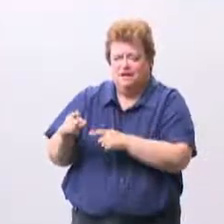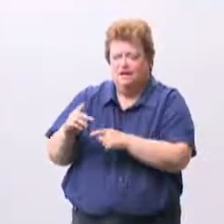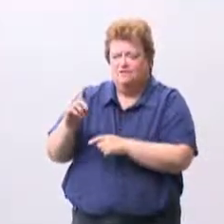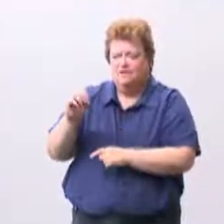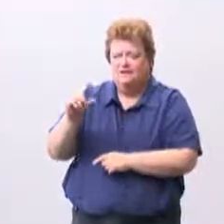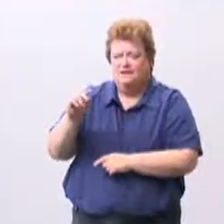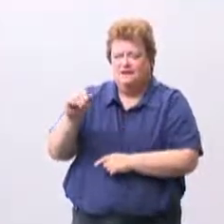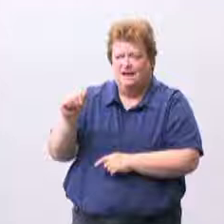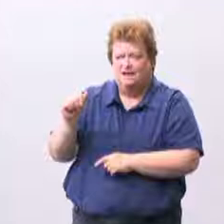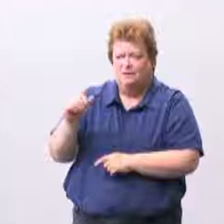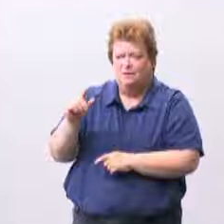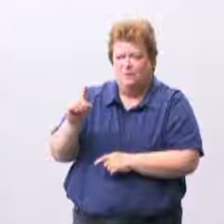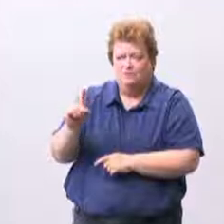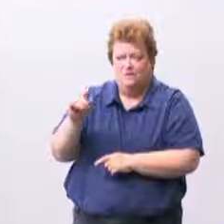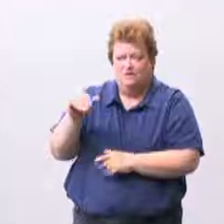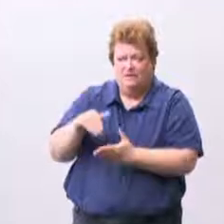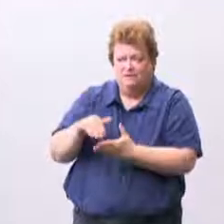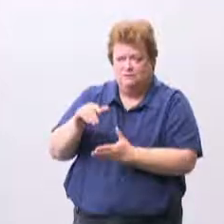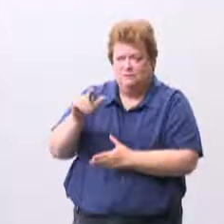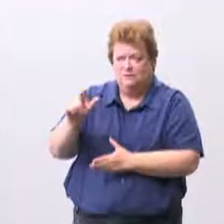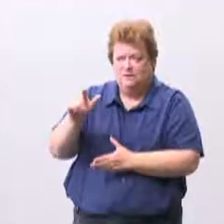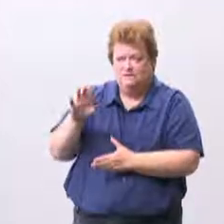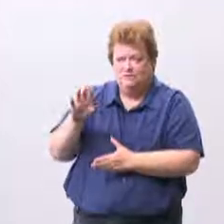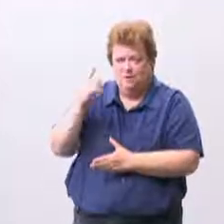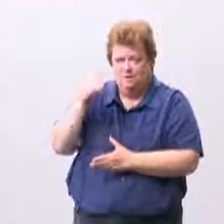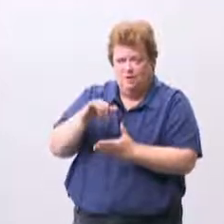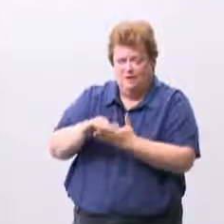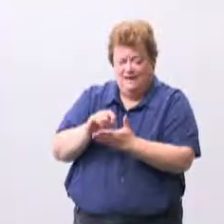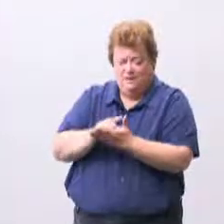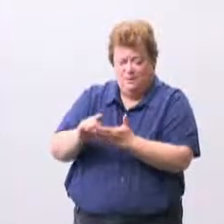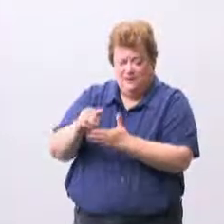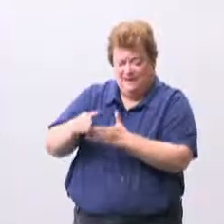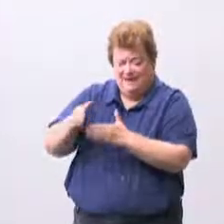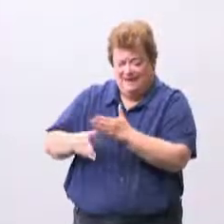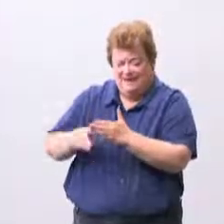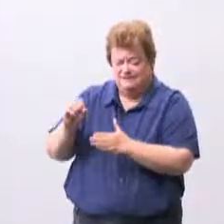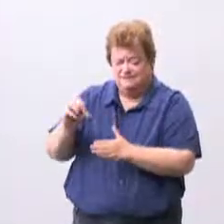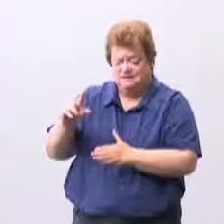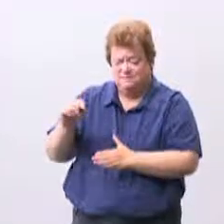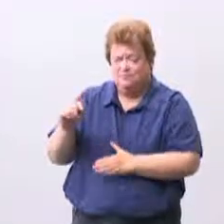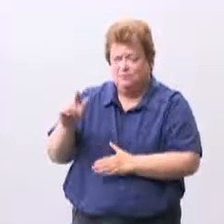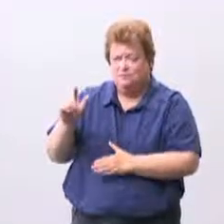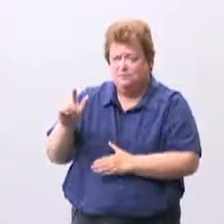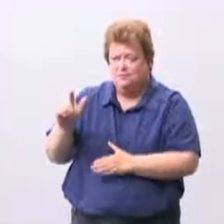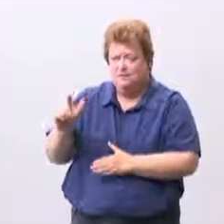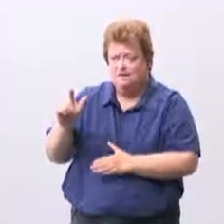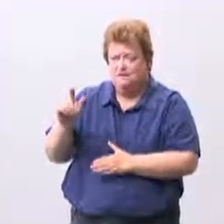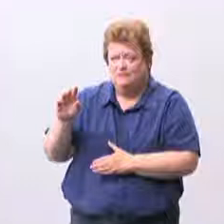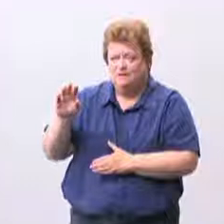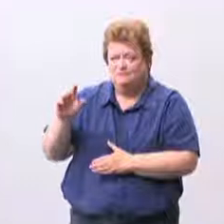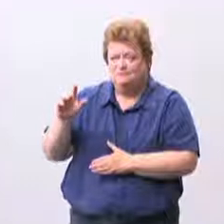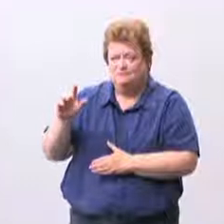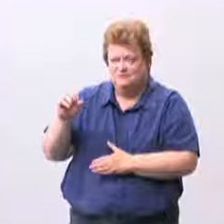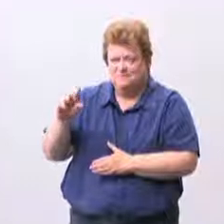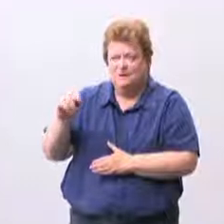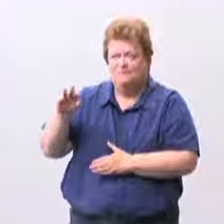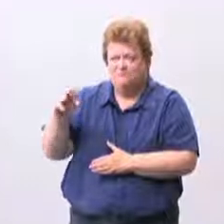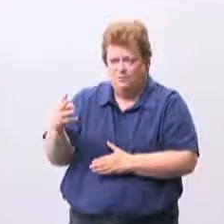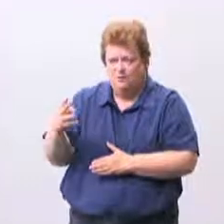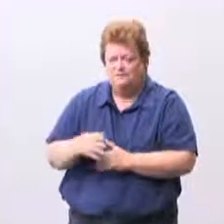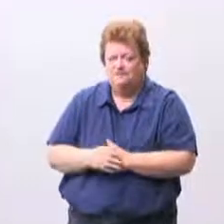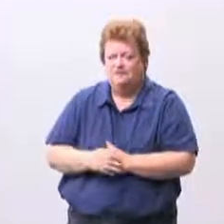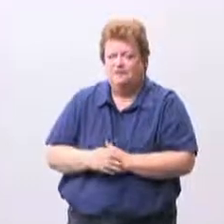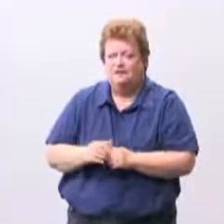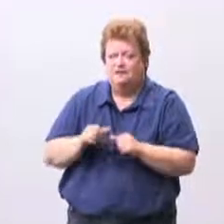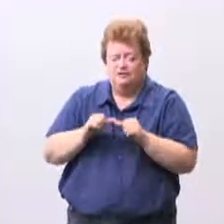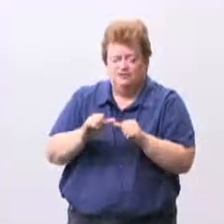surge was 1,024 for the week ending September 4th. Over the next 4 weeks, we experienced a